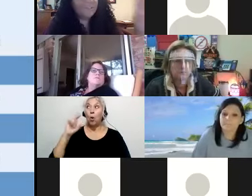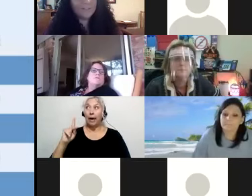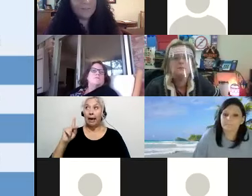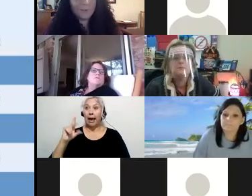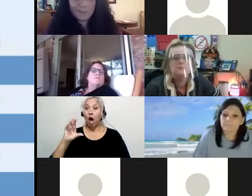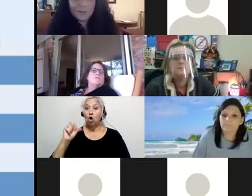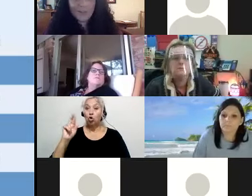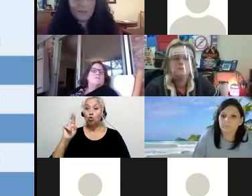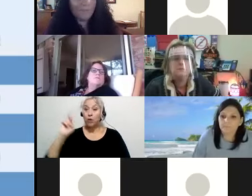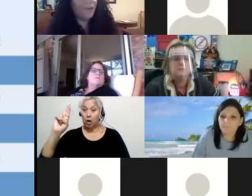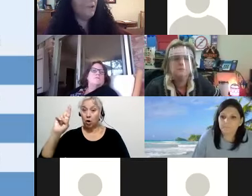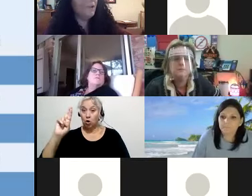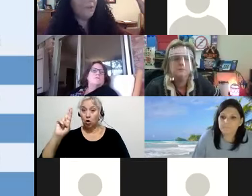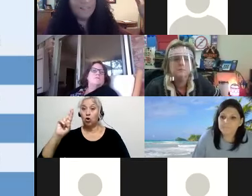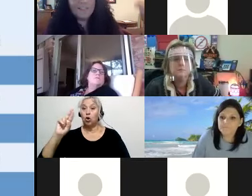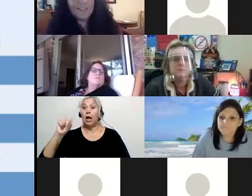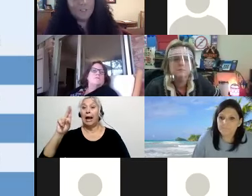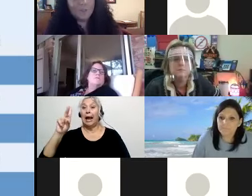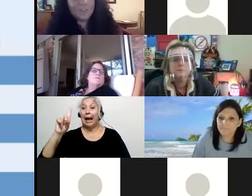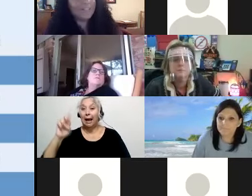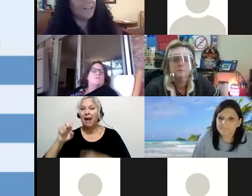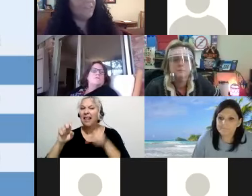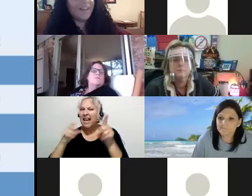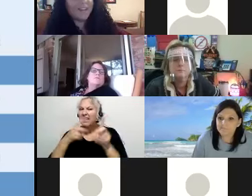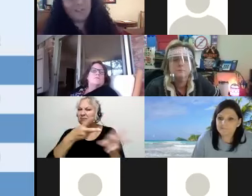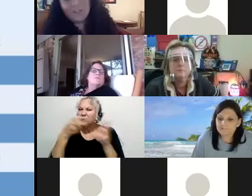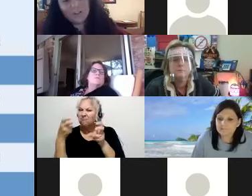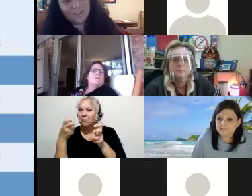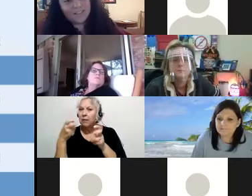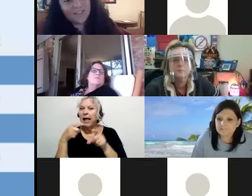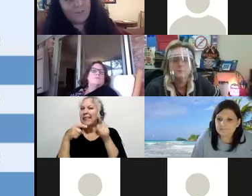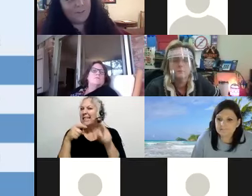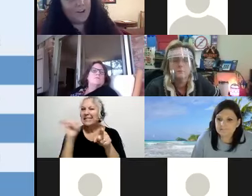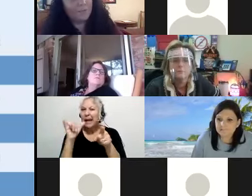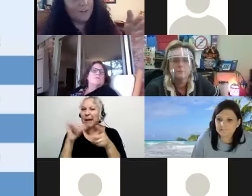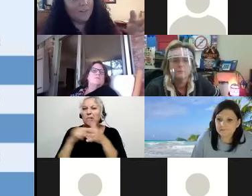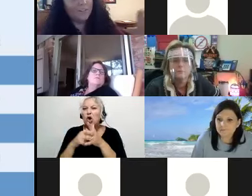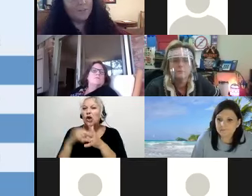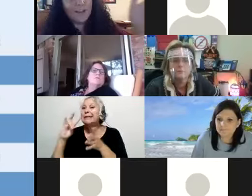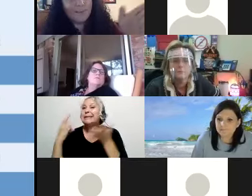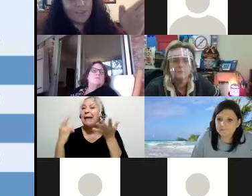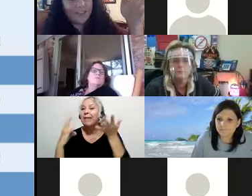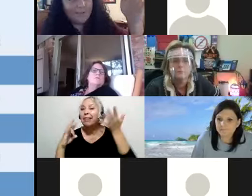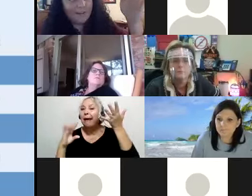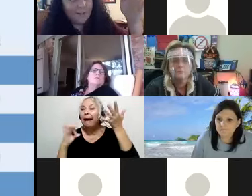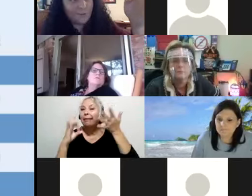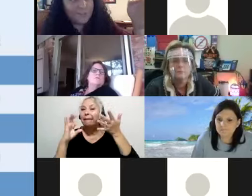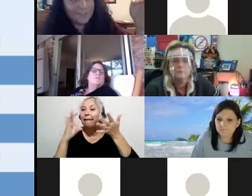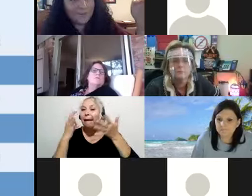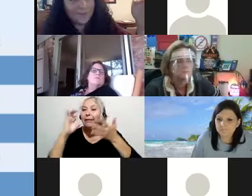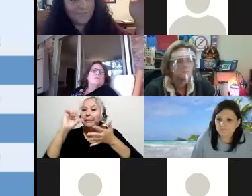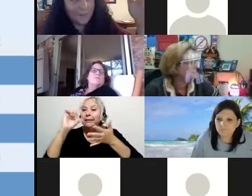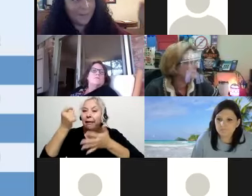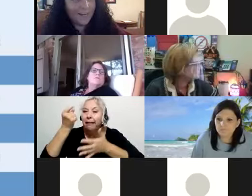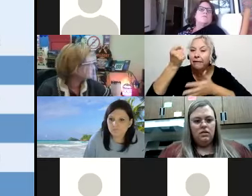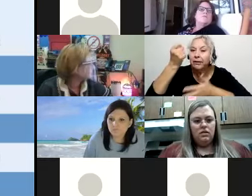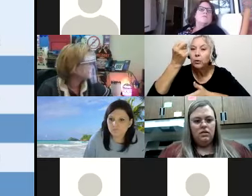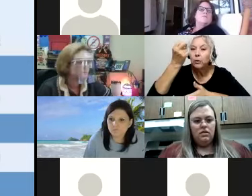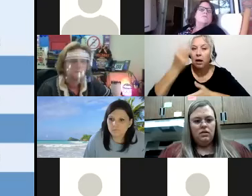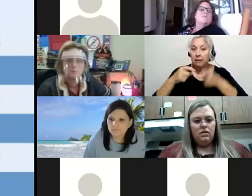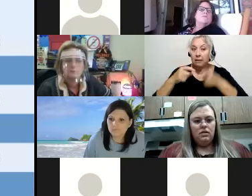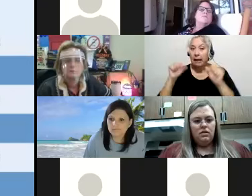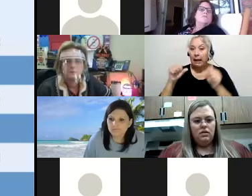This is where this one came from, but it's essentially the same thing. It just starts at 7th grade and works its way up. And they even have courses for them to plan